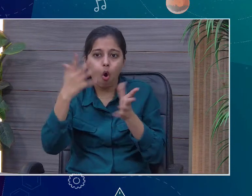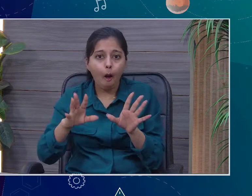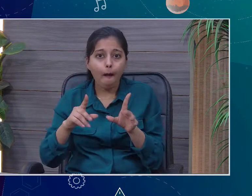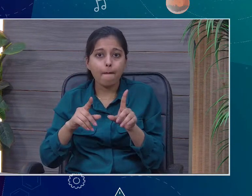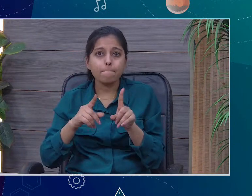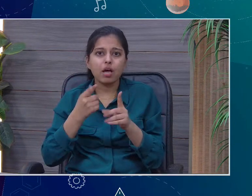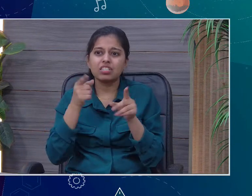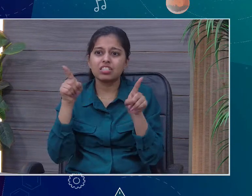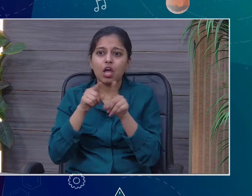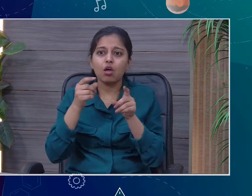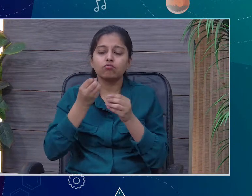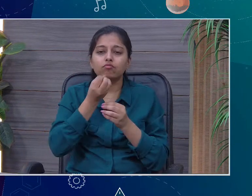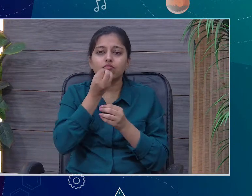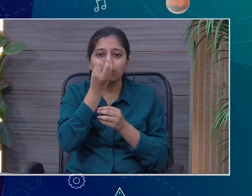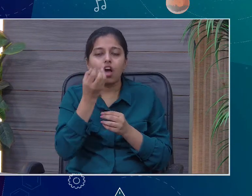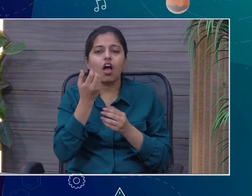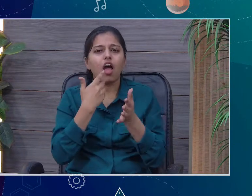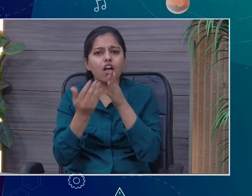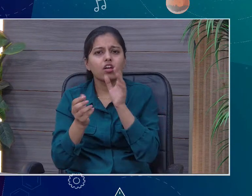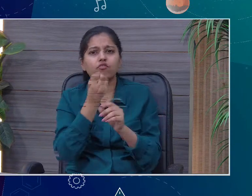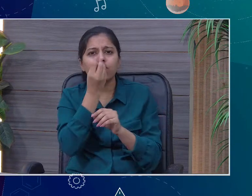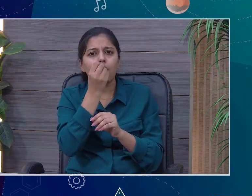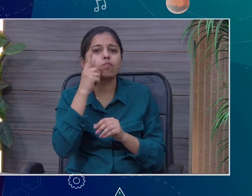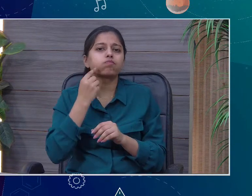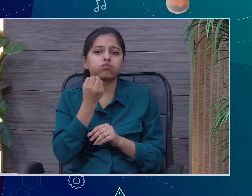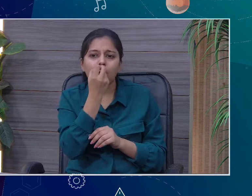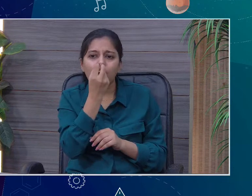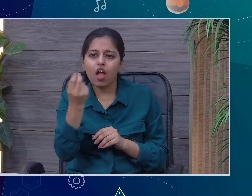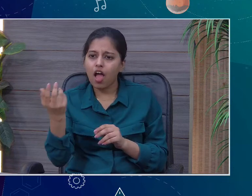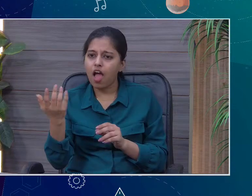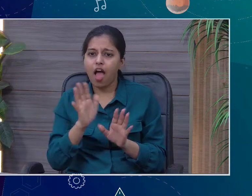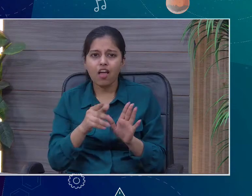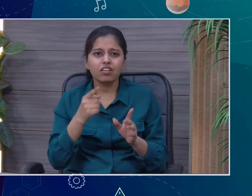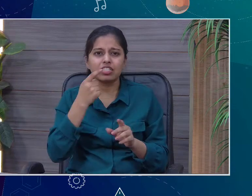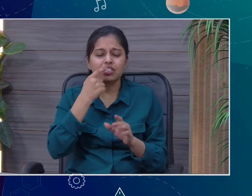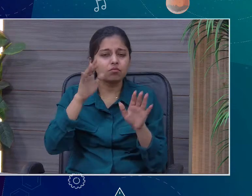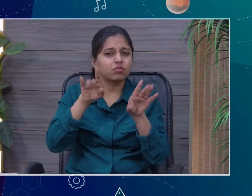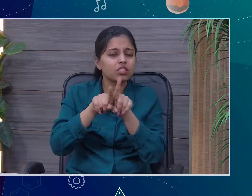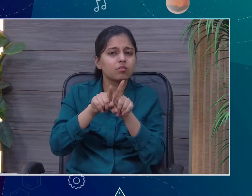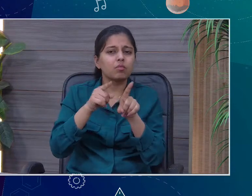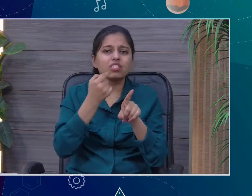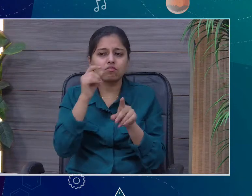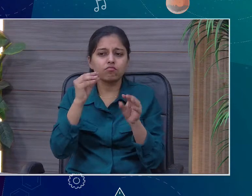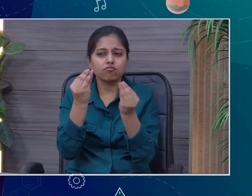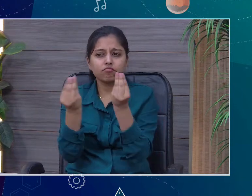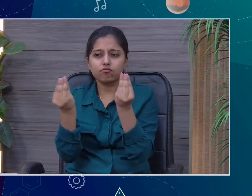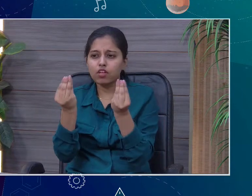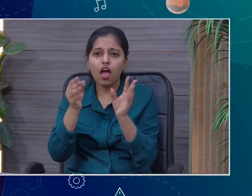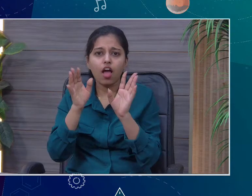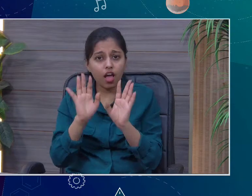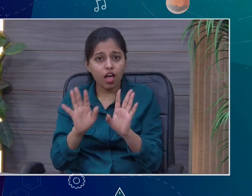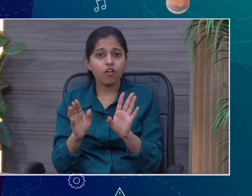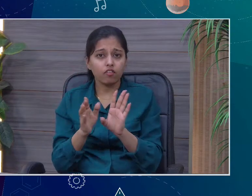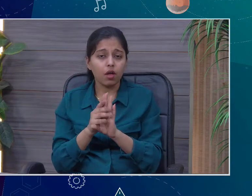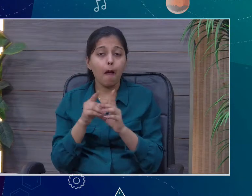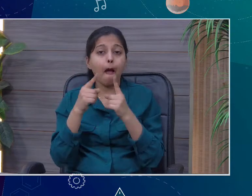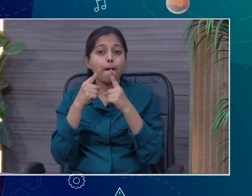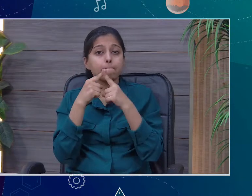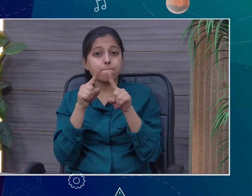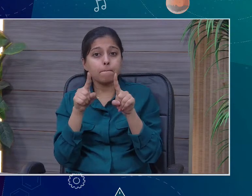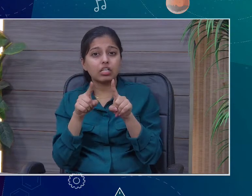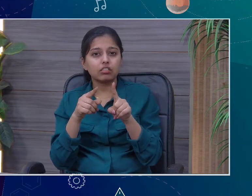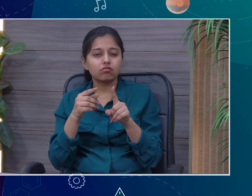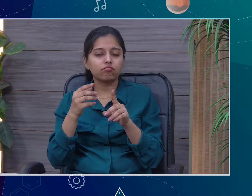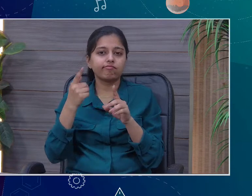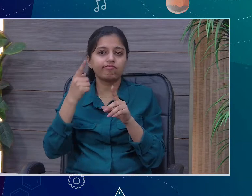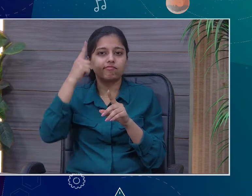on every flower, every yellow flower that he is mentioning as buttercup, and but his shadow